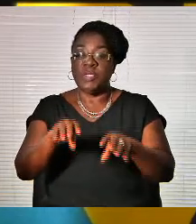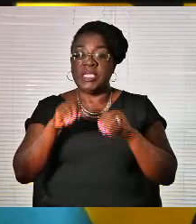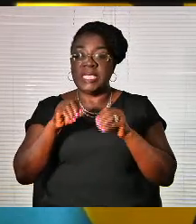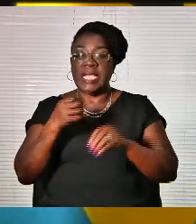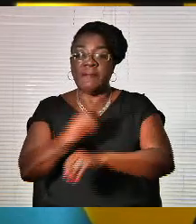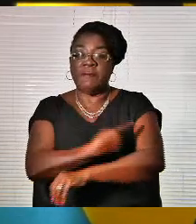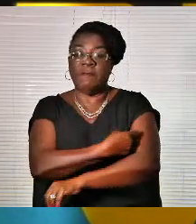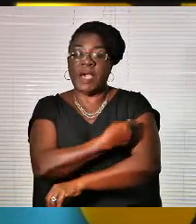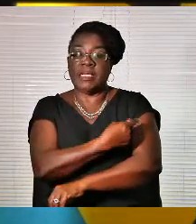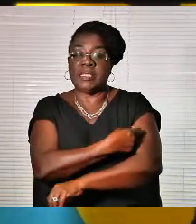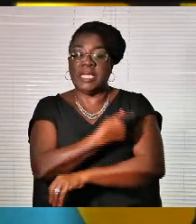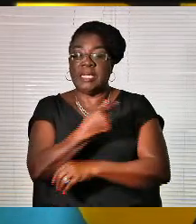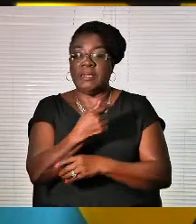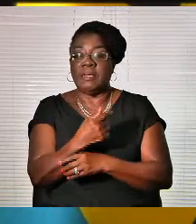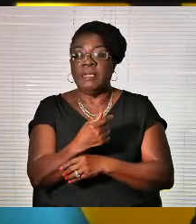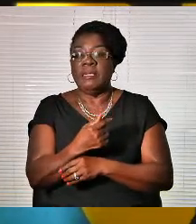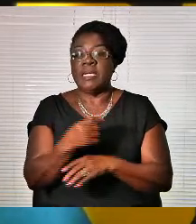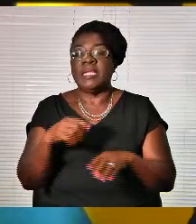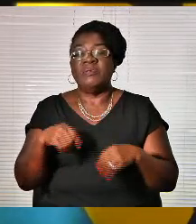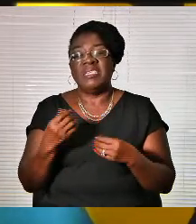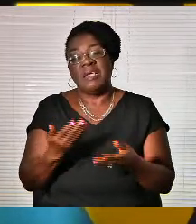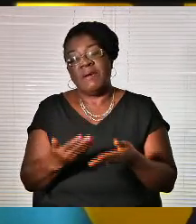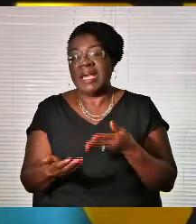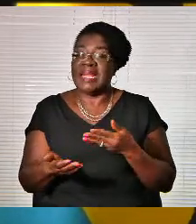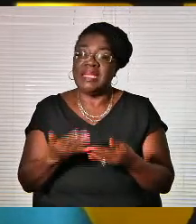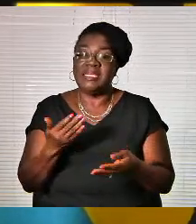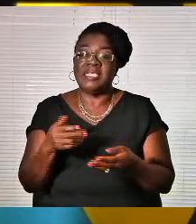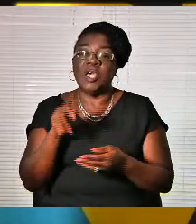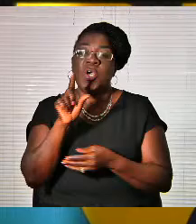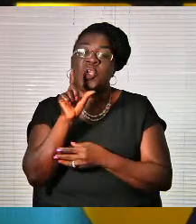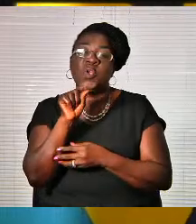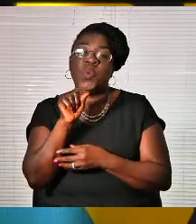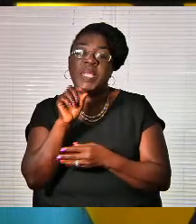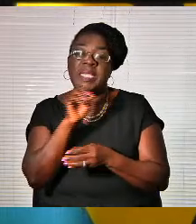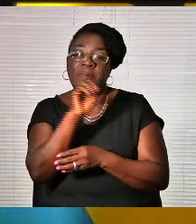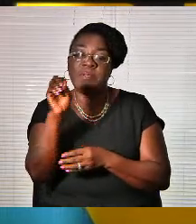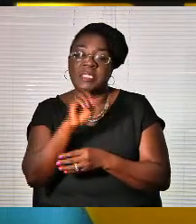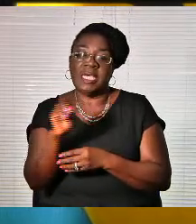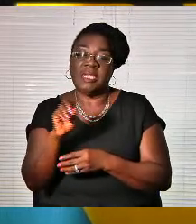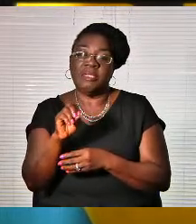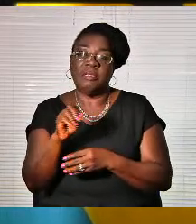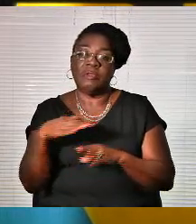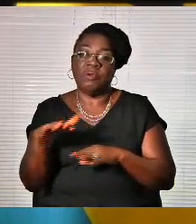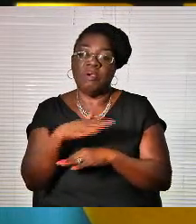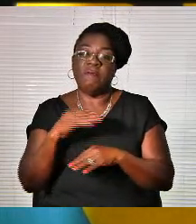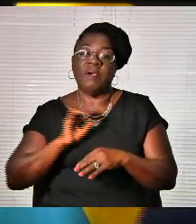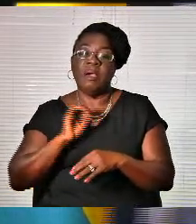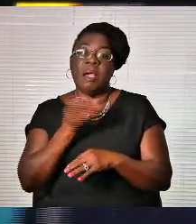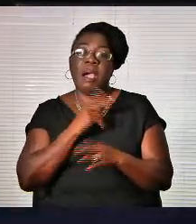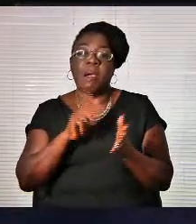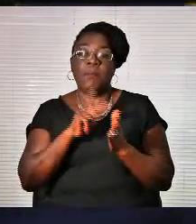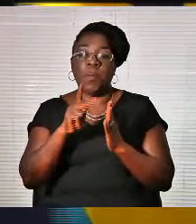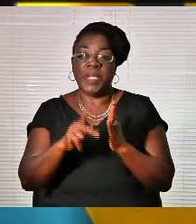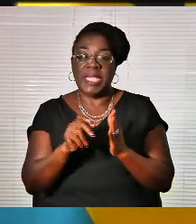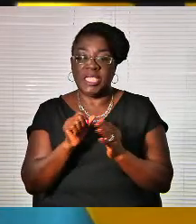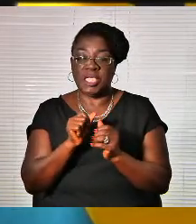that we will receive at least 20% initially to secure our populations.